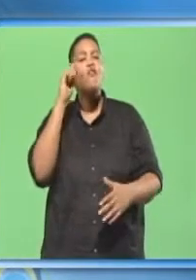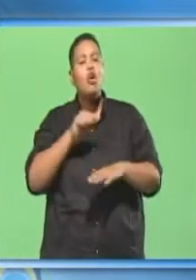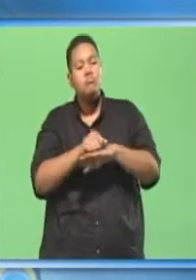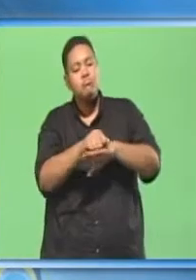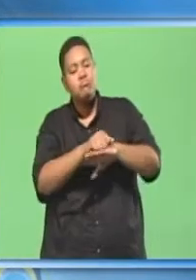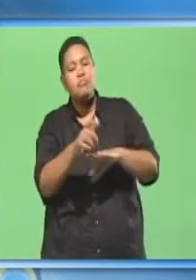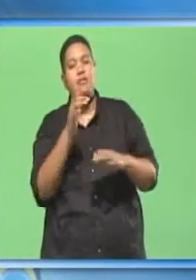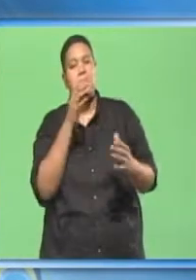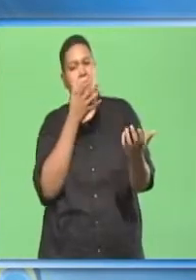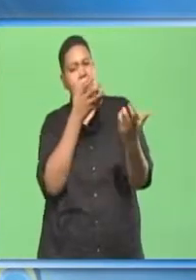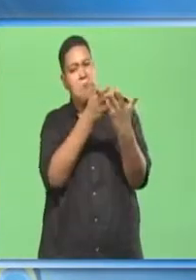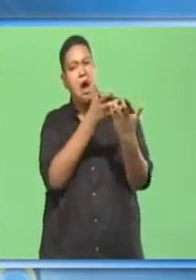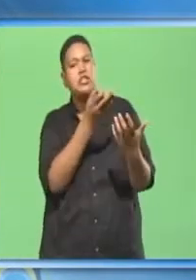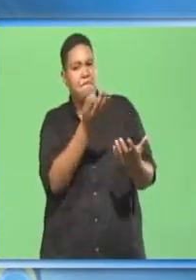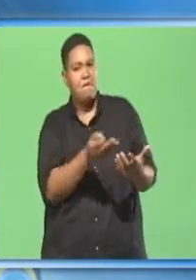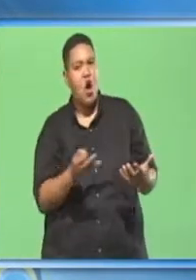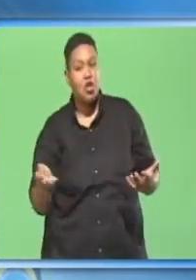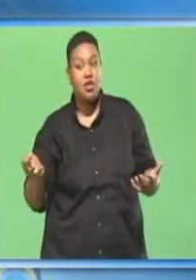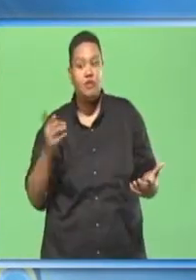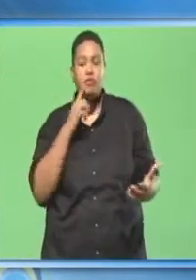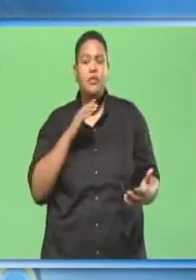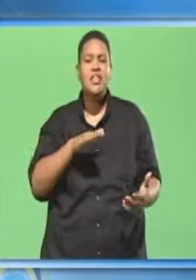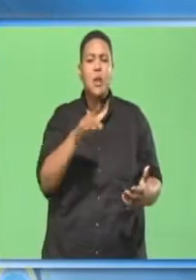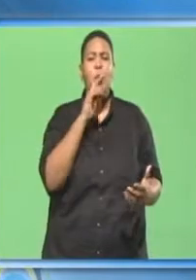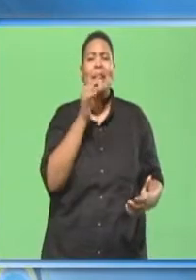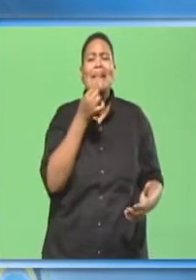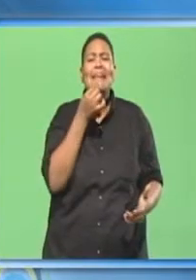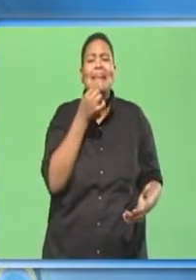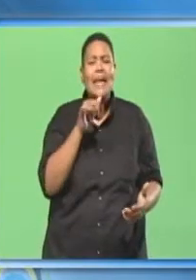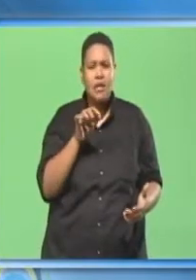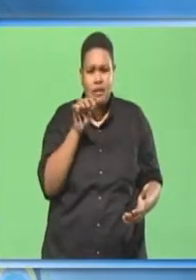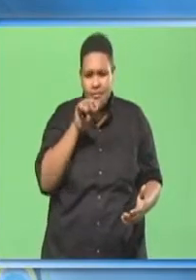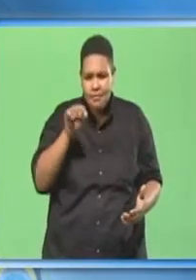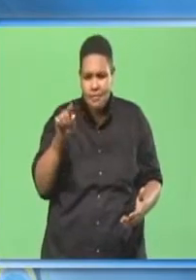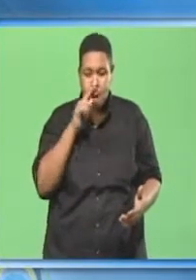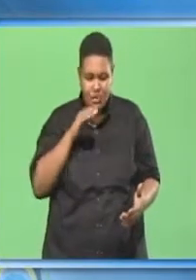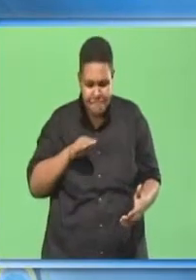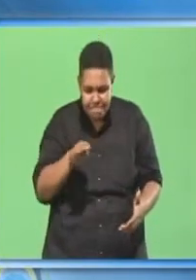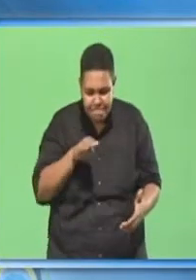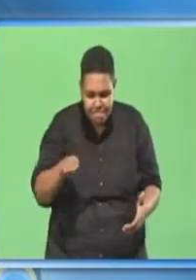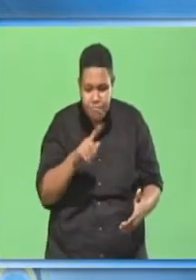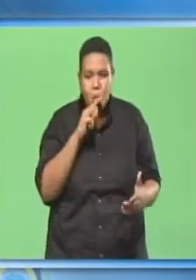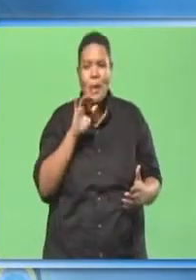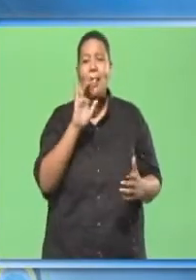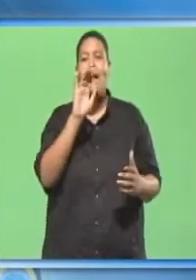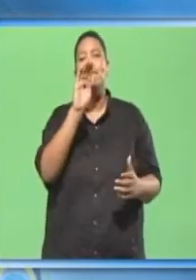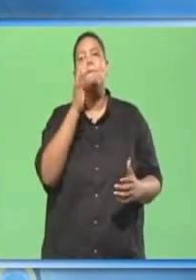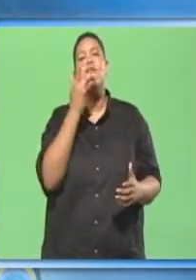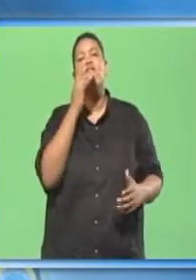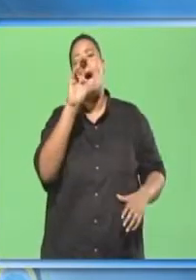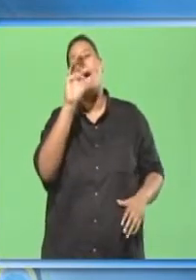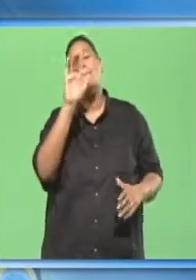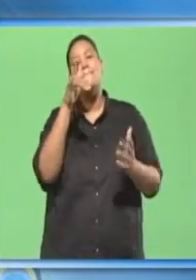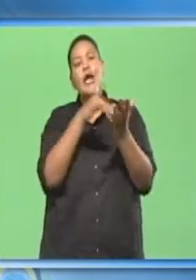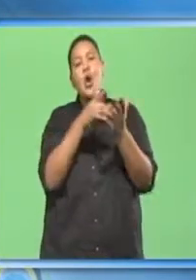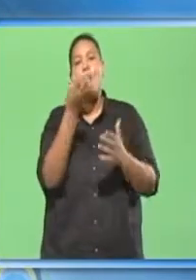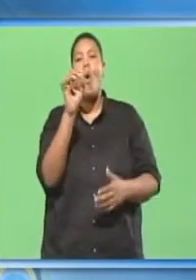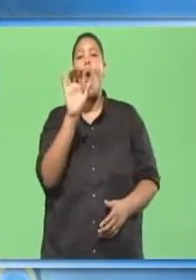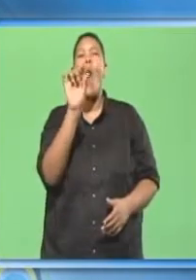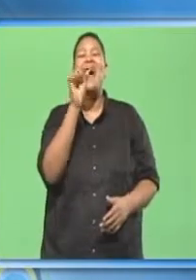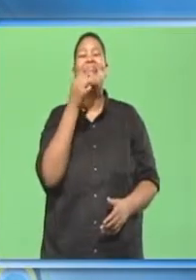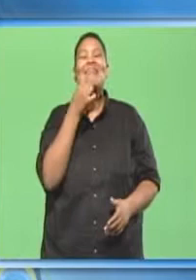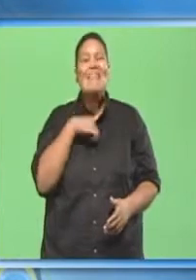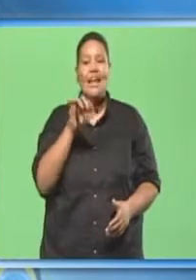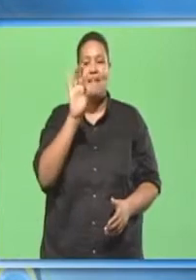furniture. Sand with progressively finer grits, starting with medium or fine, 100 to